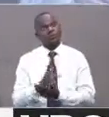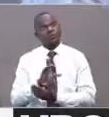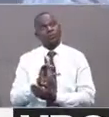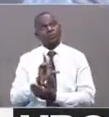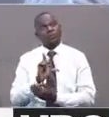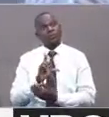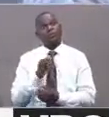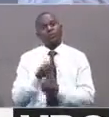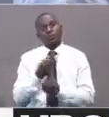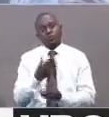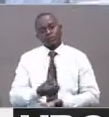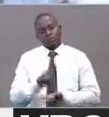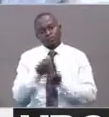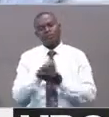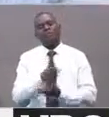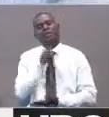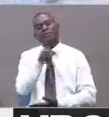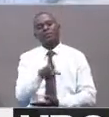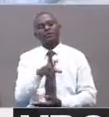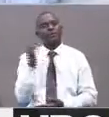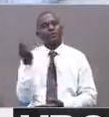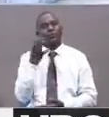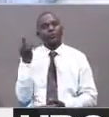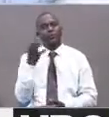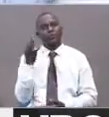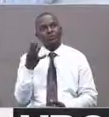really do some help to that person.